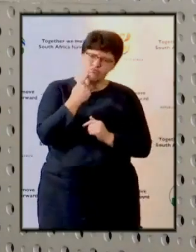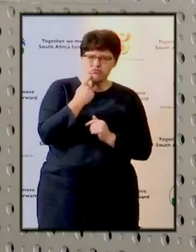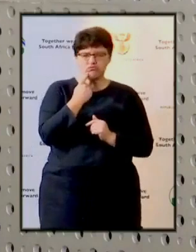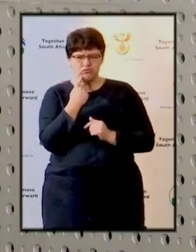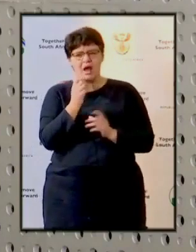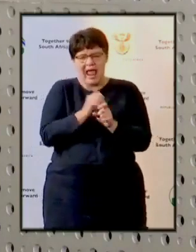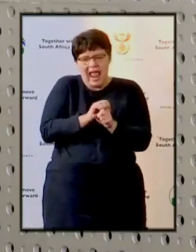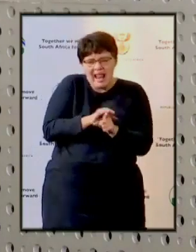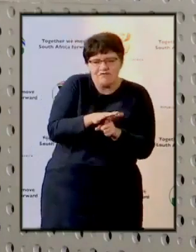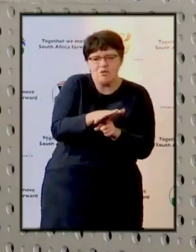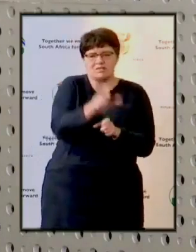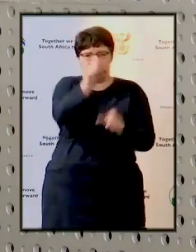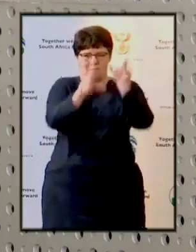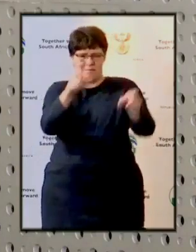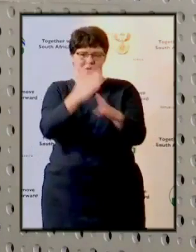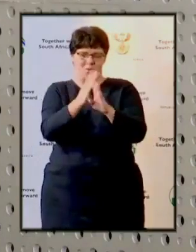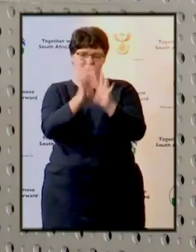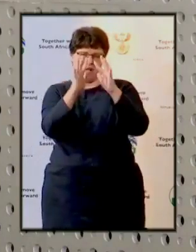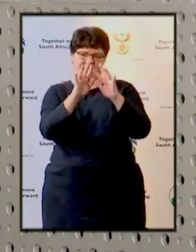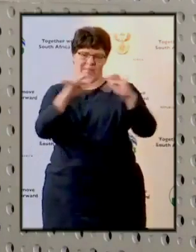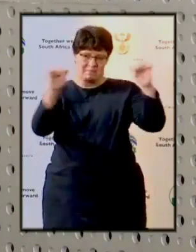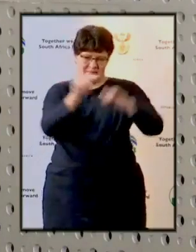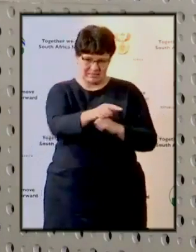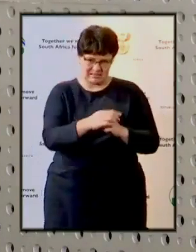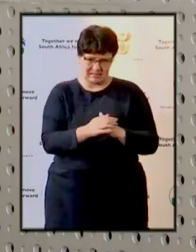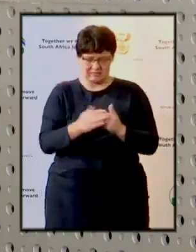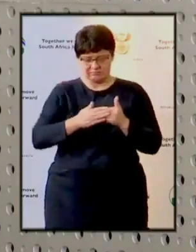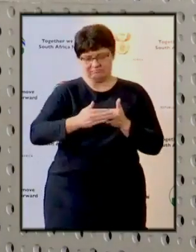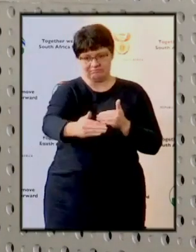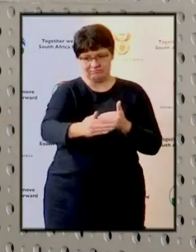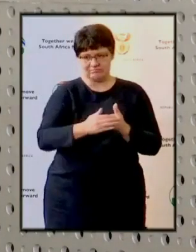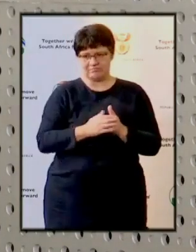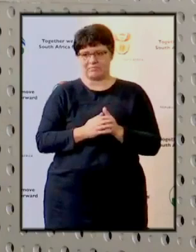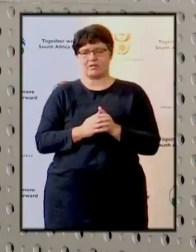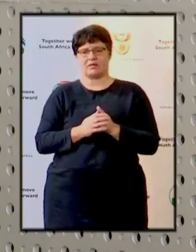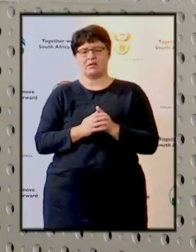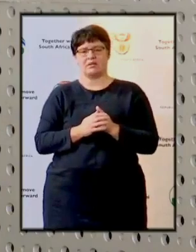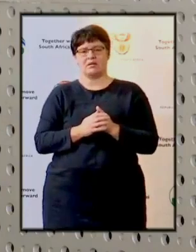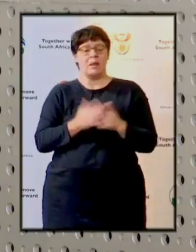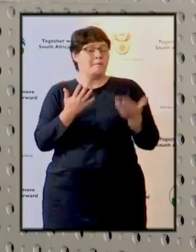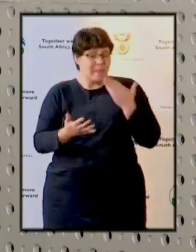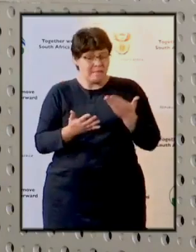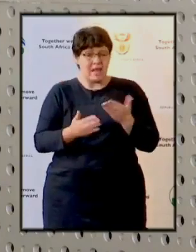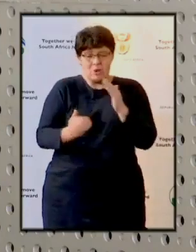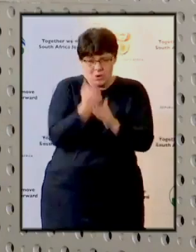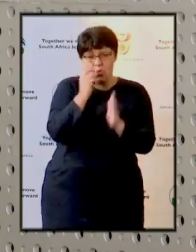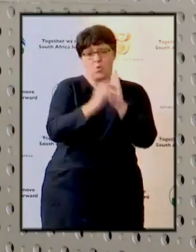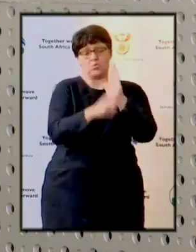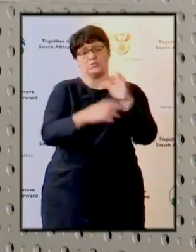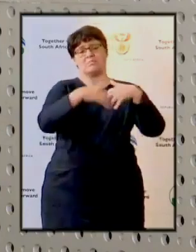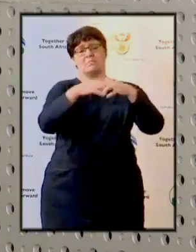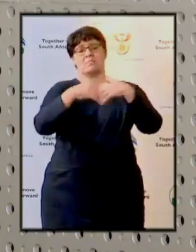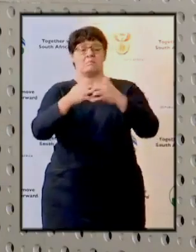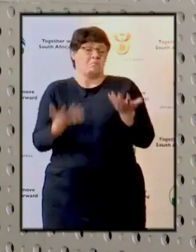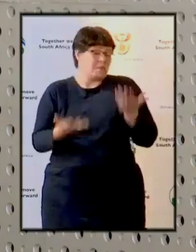cabinet members will be issuing in the next few days and weeks. Some new regulations that may become necessary with time, and of